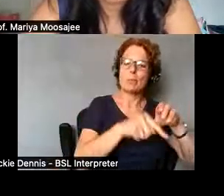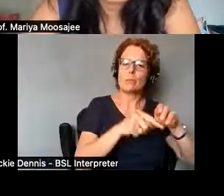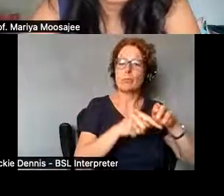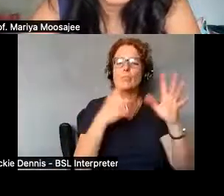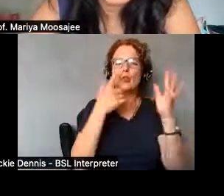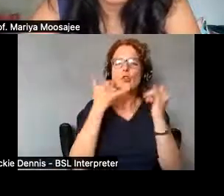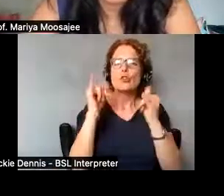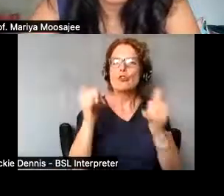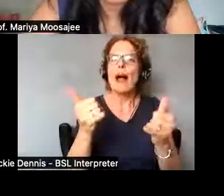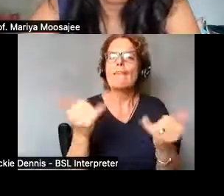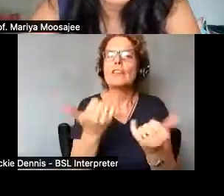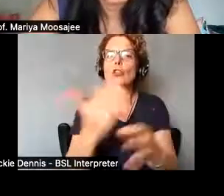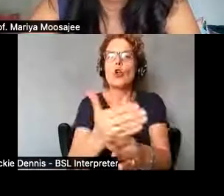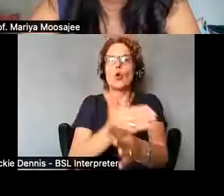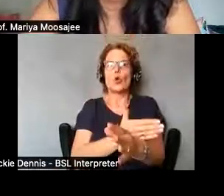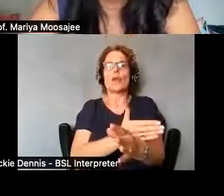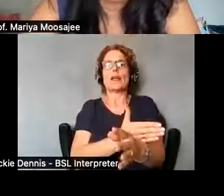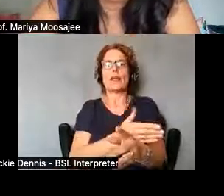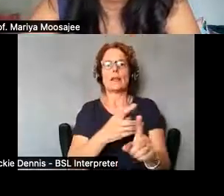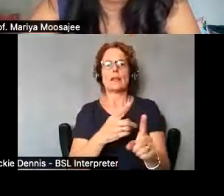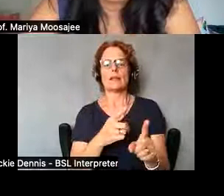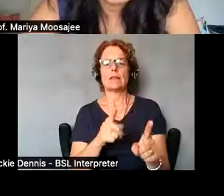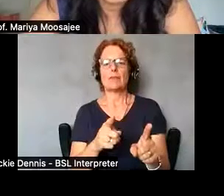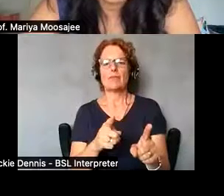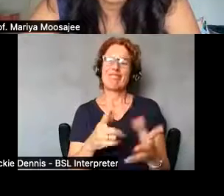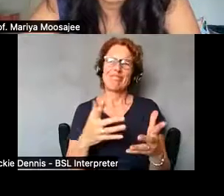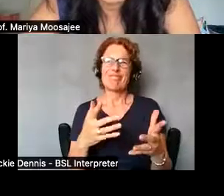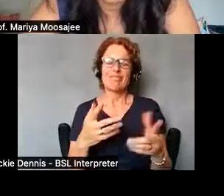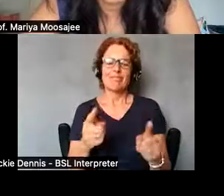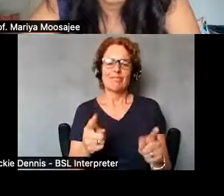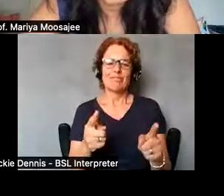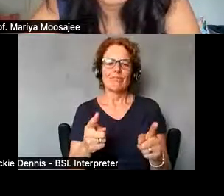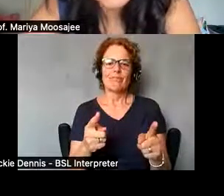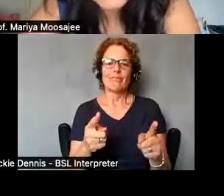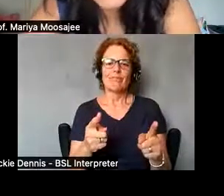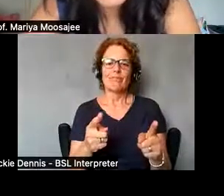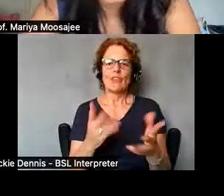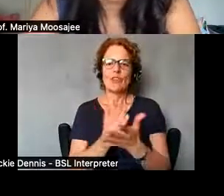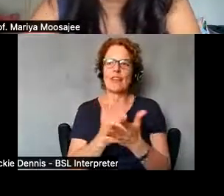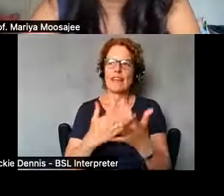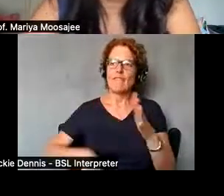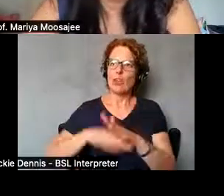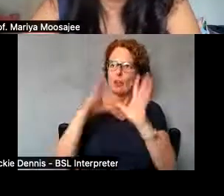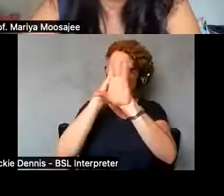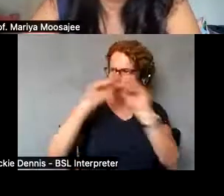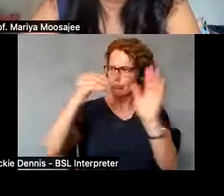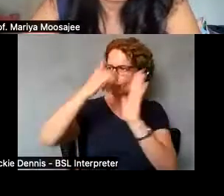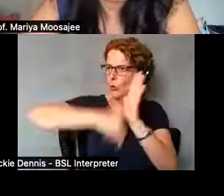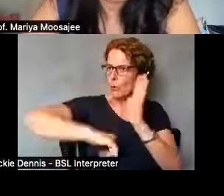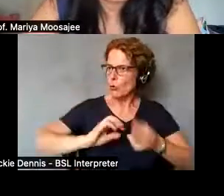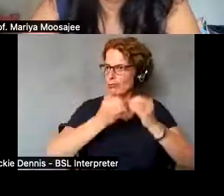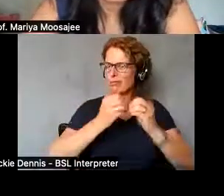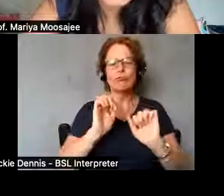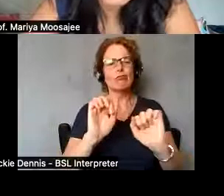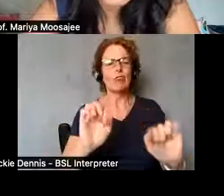terminated prematurely. And although it isn't completely fully reported, it was thought that there